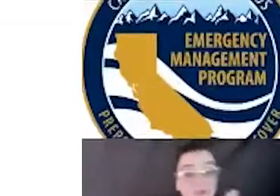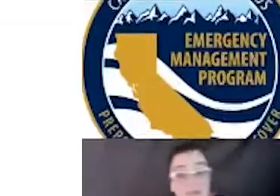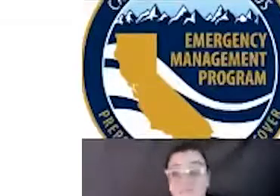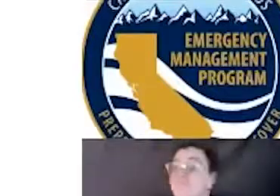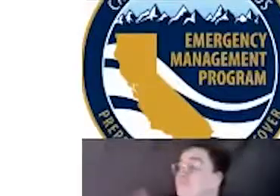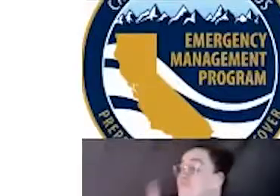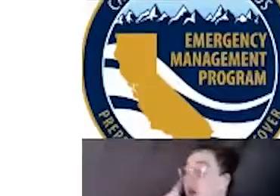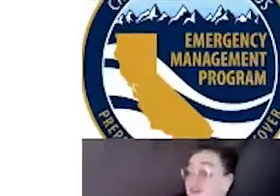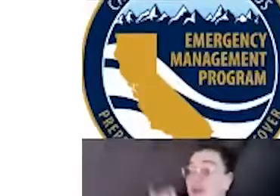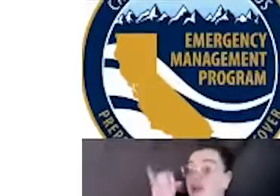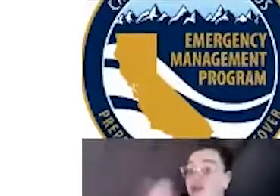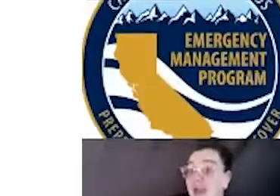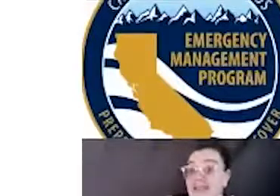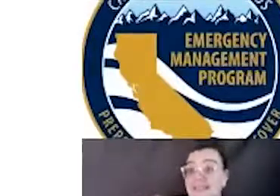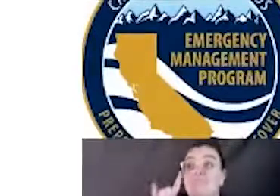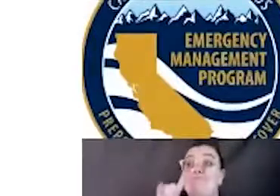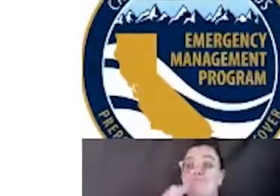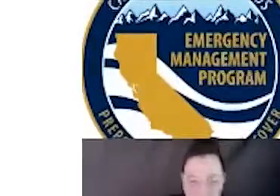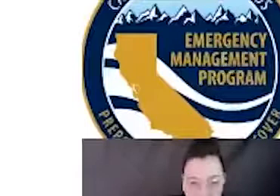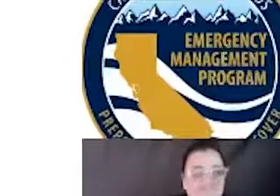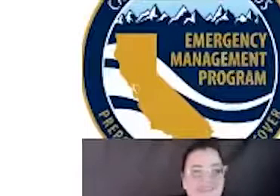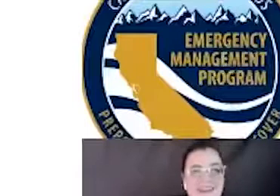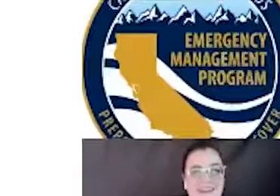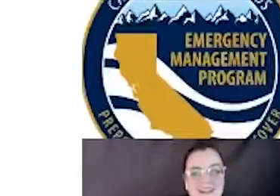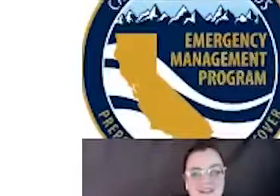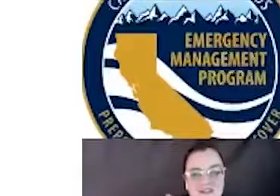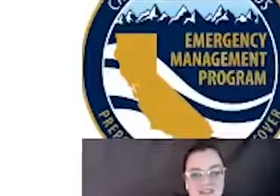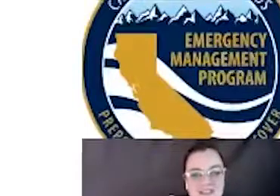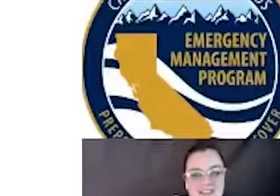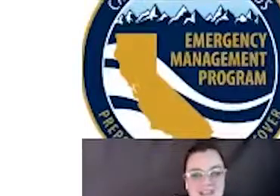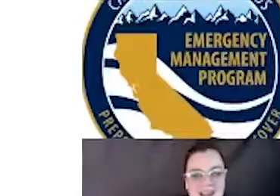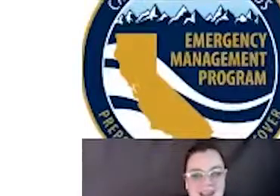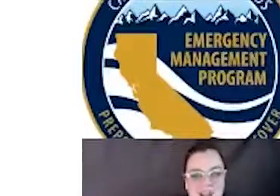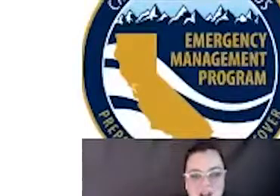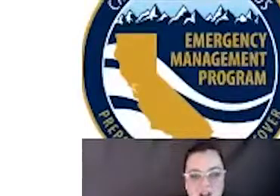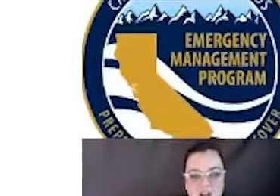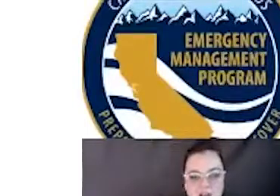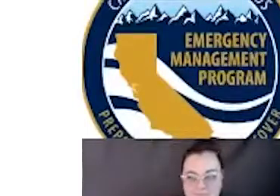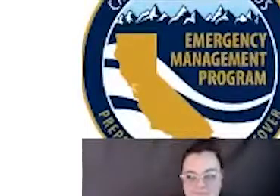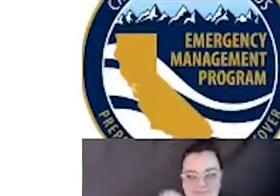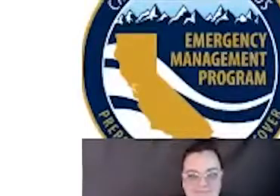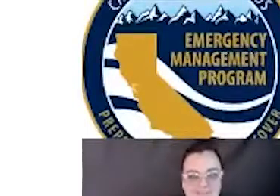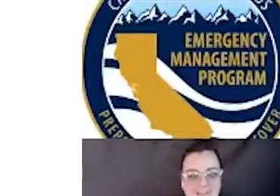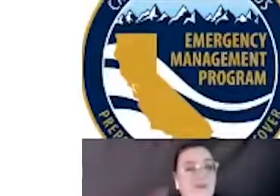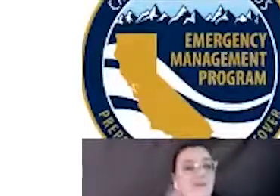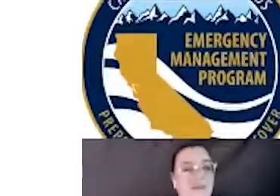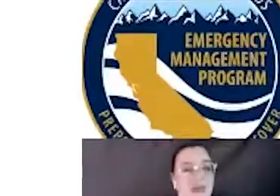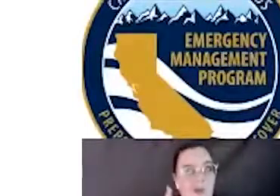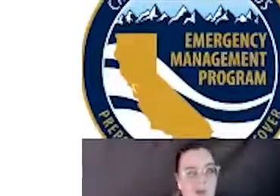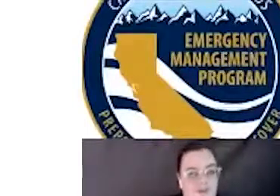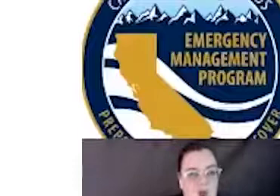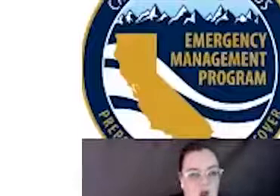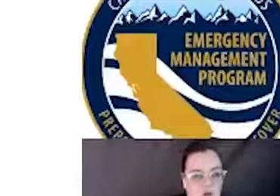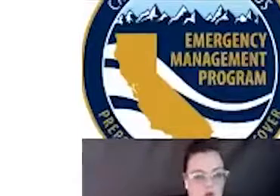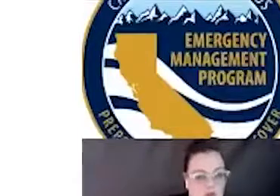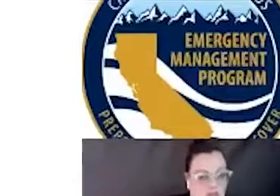actually ShakeAlert. So so the Android system takes our alerts from ShakeAlert. They're one of our users. They take the